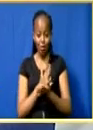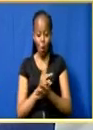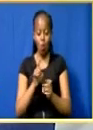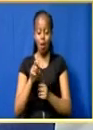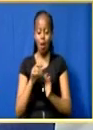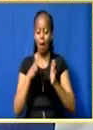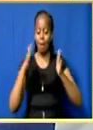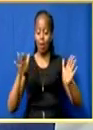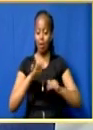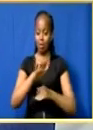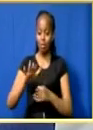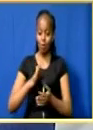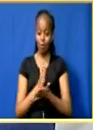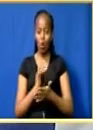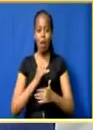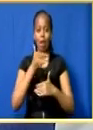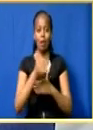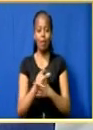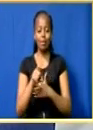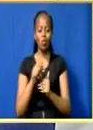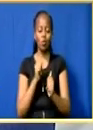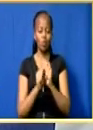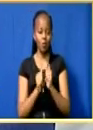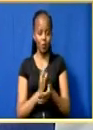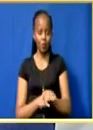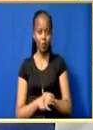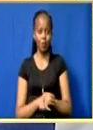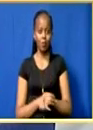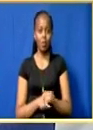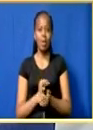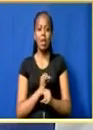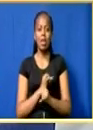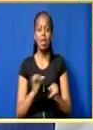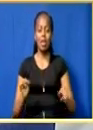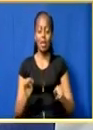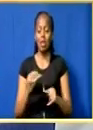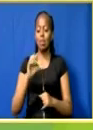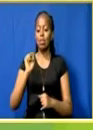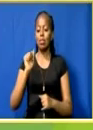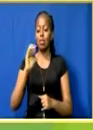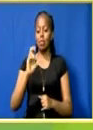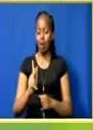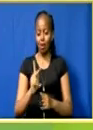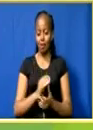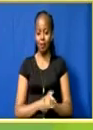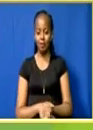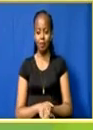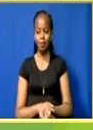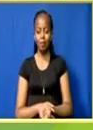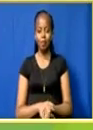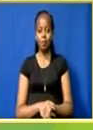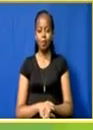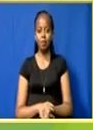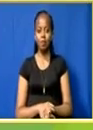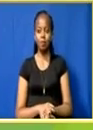bigger surface. Okay. So our next requirement mm-hmm. is a clean nylon sack. What's a clean nylon?